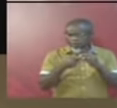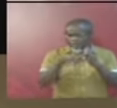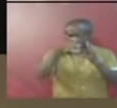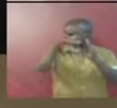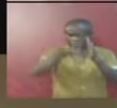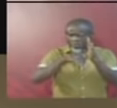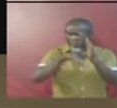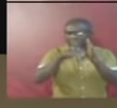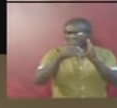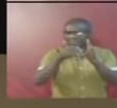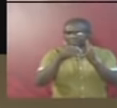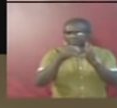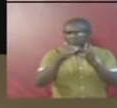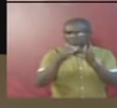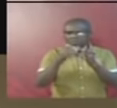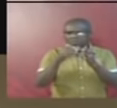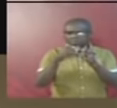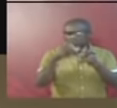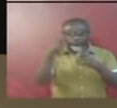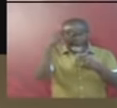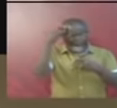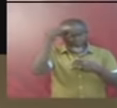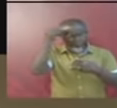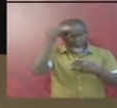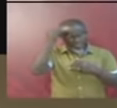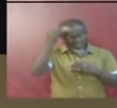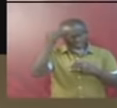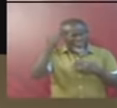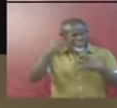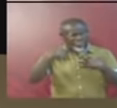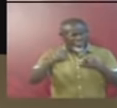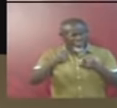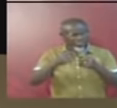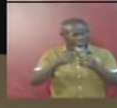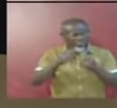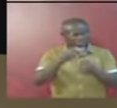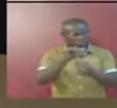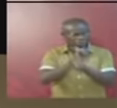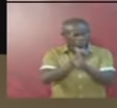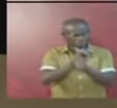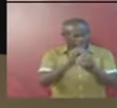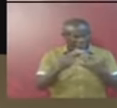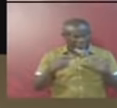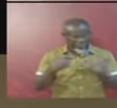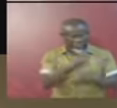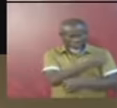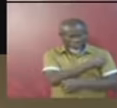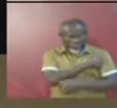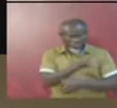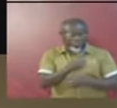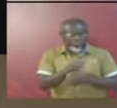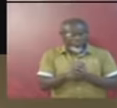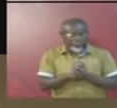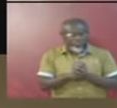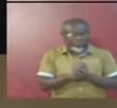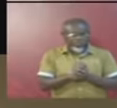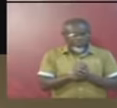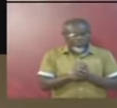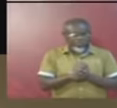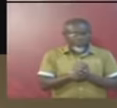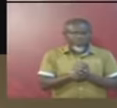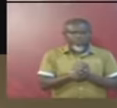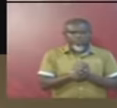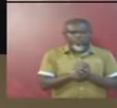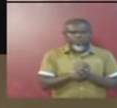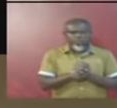to those on the front line here in Trinidad? How have they been coping, and what are some of the coping mechanisms that you'll advise